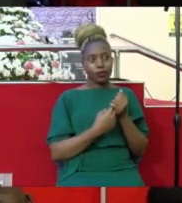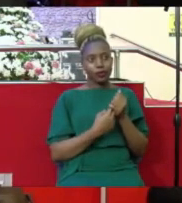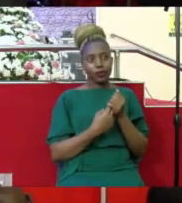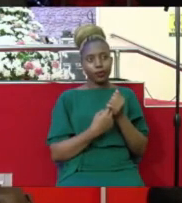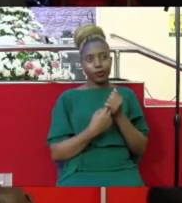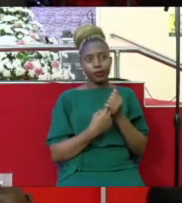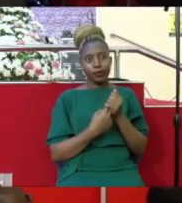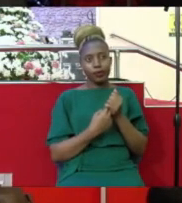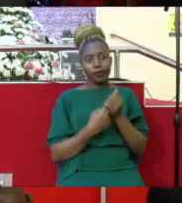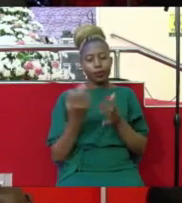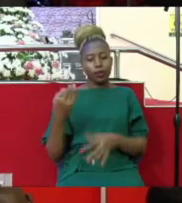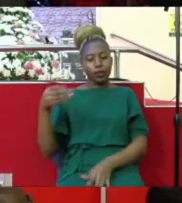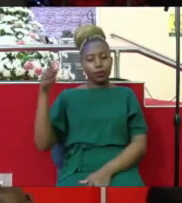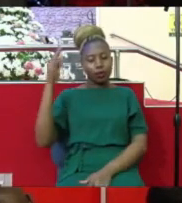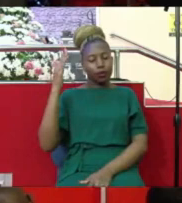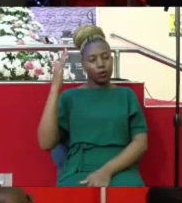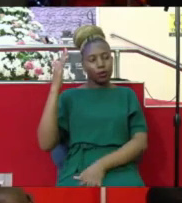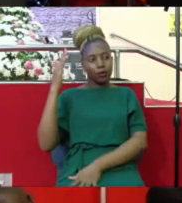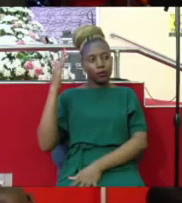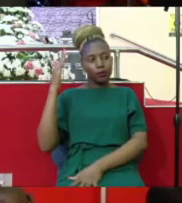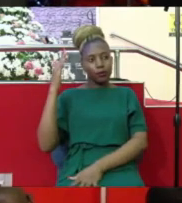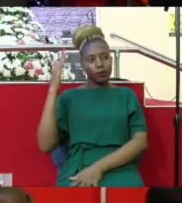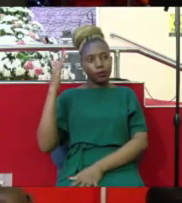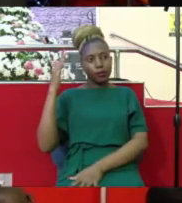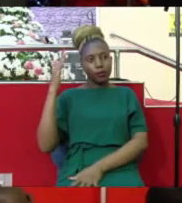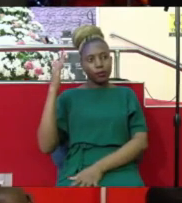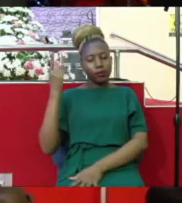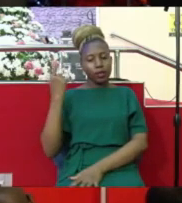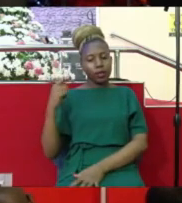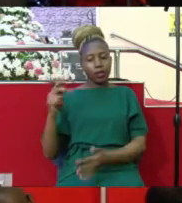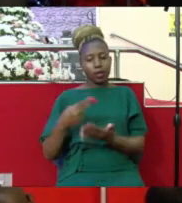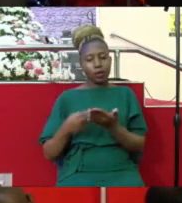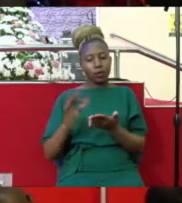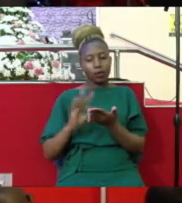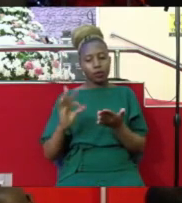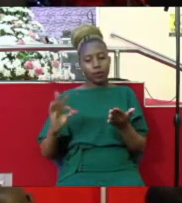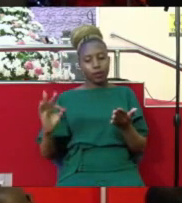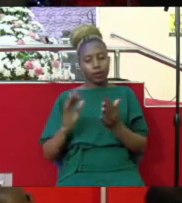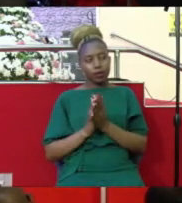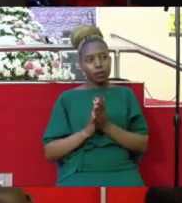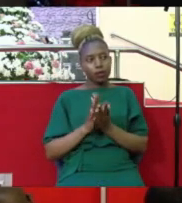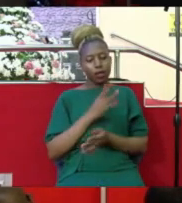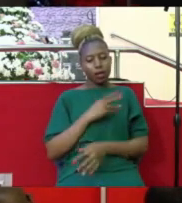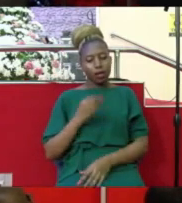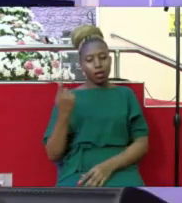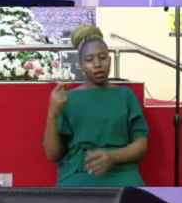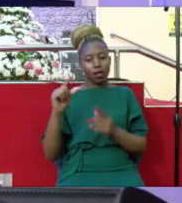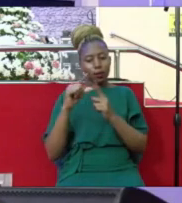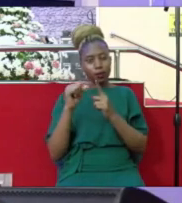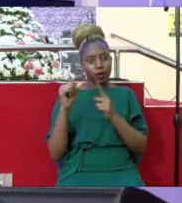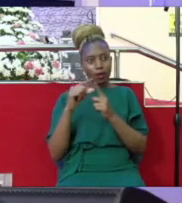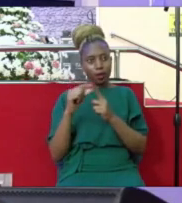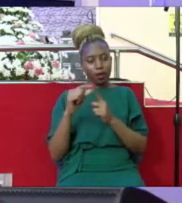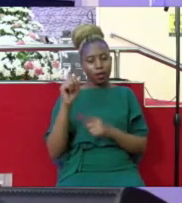of God, the Holy Spirit, and the Word, there